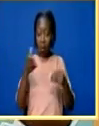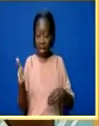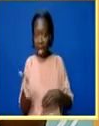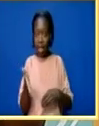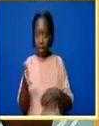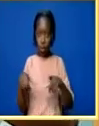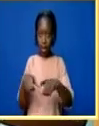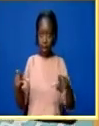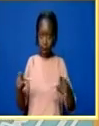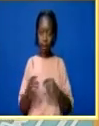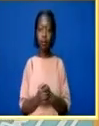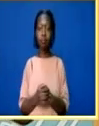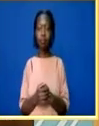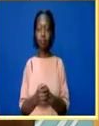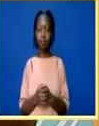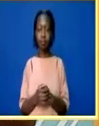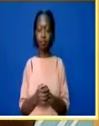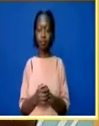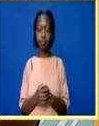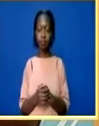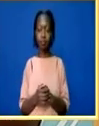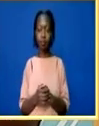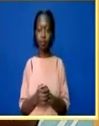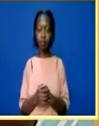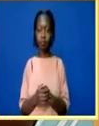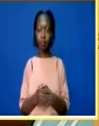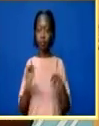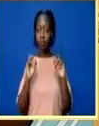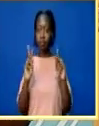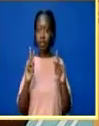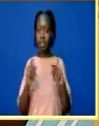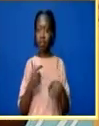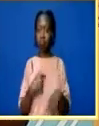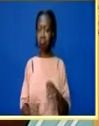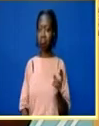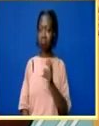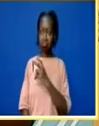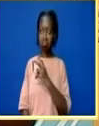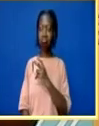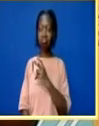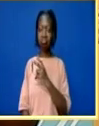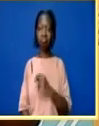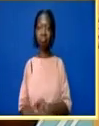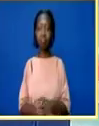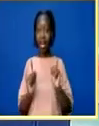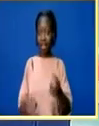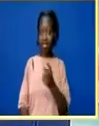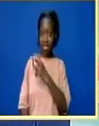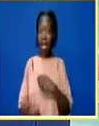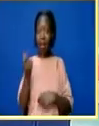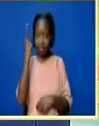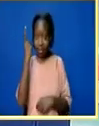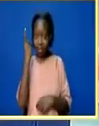small holes. Yes, it splashes and creates small. Okay, mm-hmm. I see what you're saying. You can see? Okay, so that's